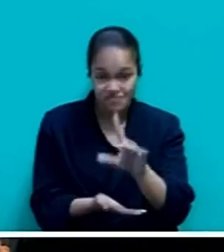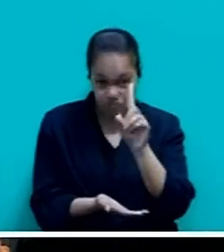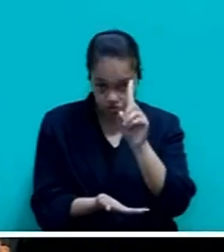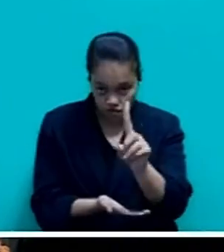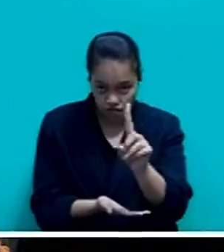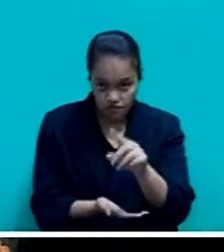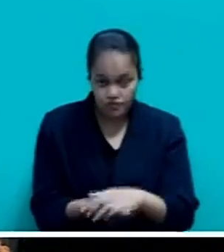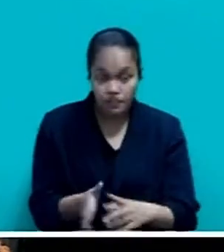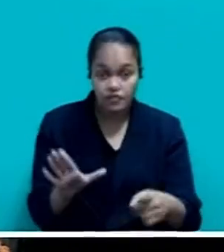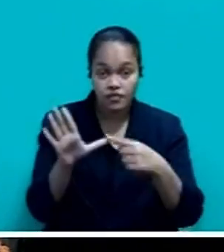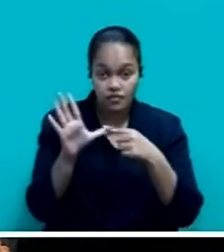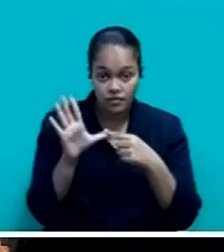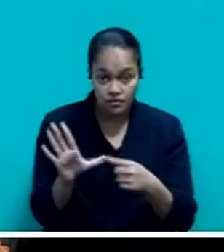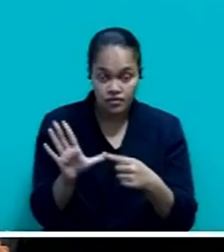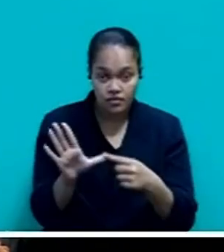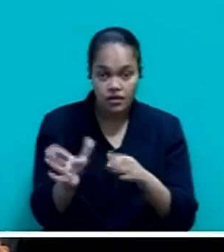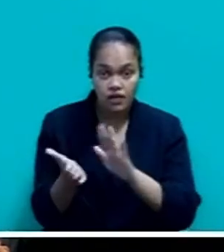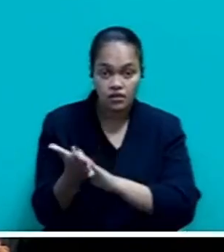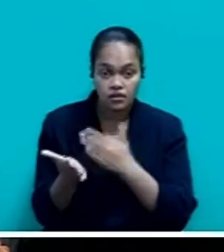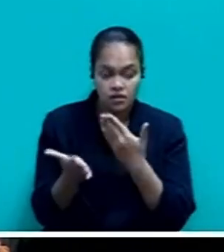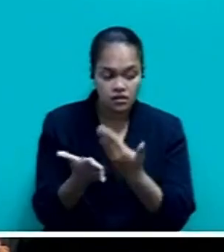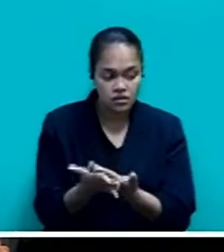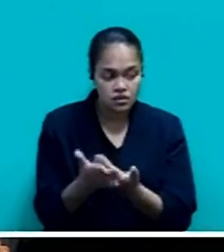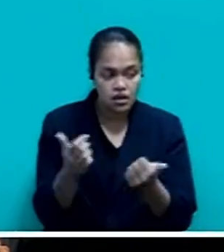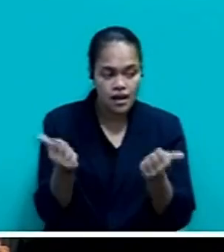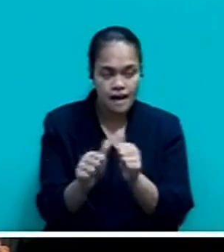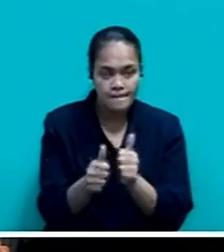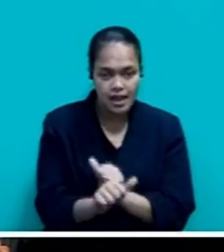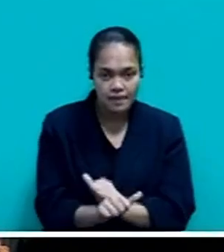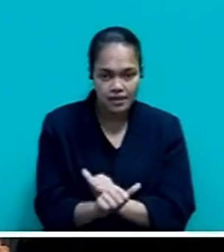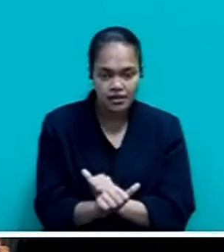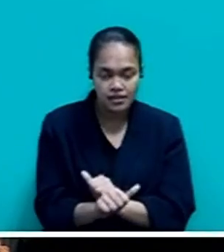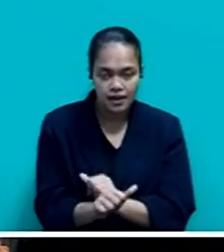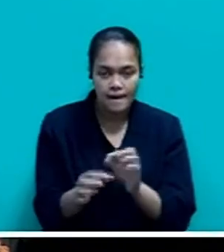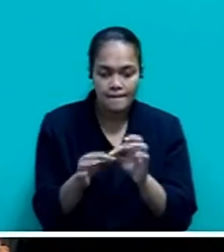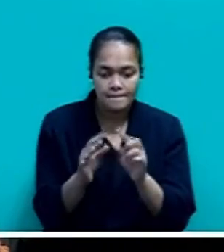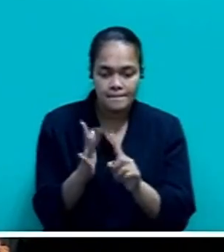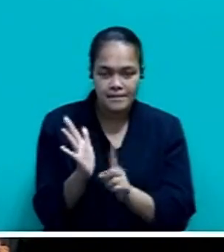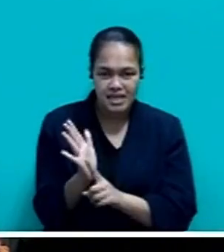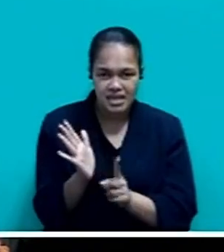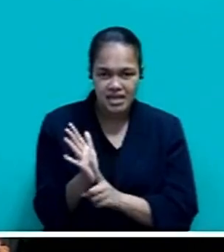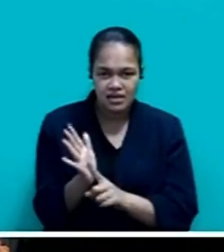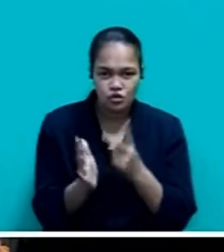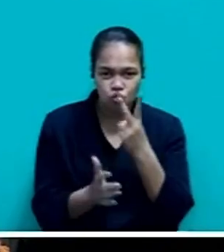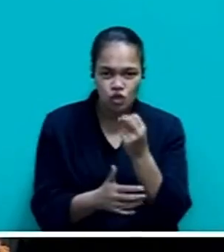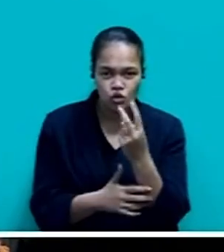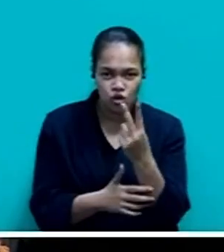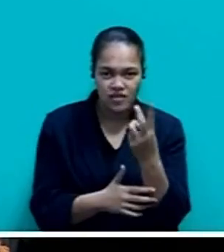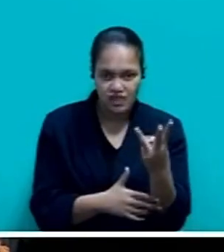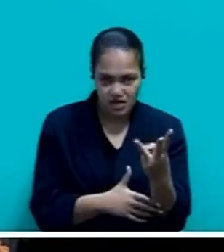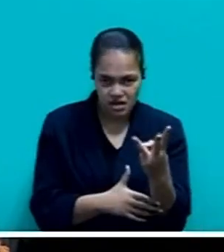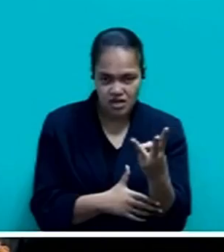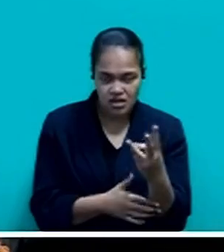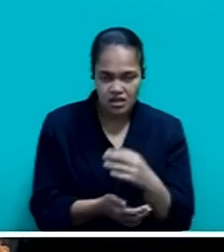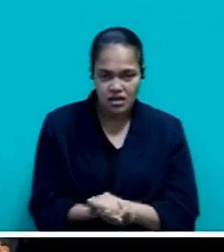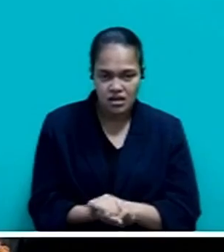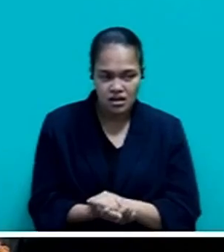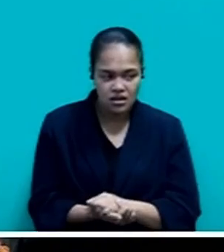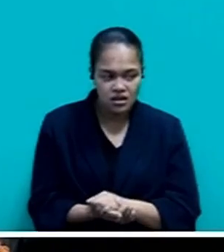that is A, that the Interpretation Amendment Bill of 2023 be considered by Parliament without